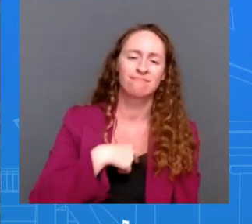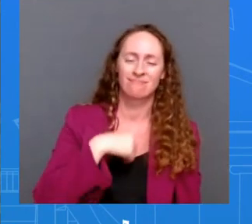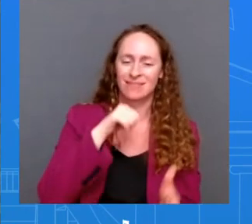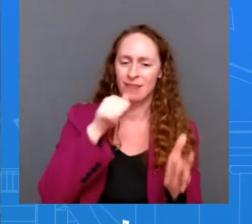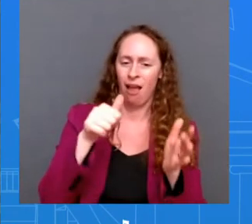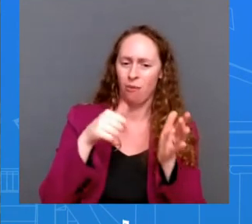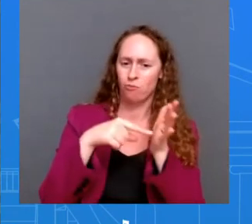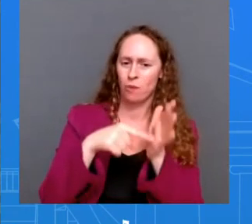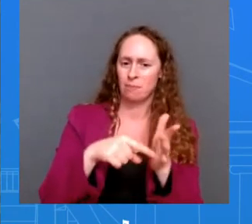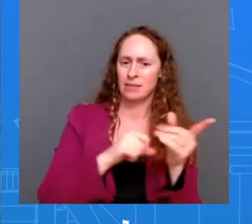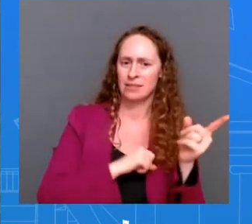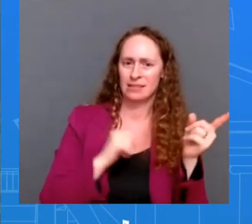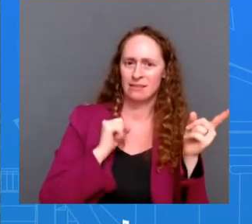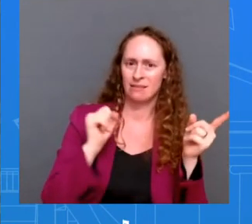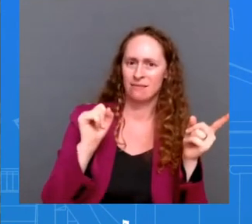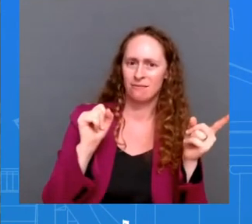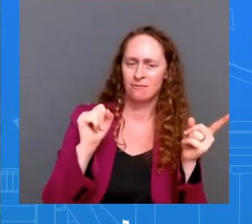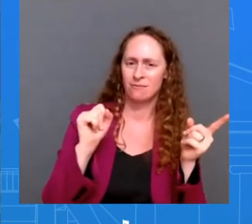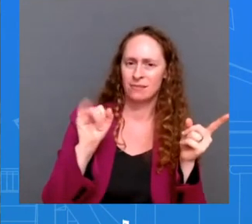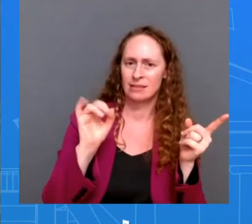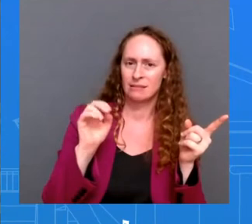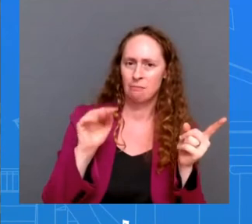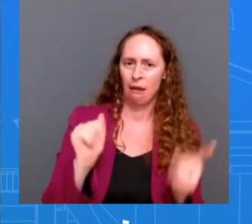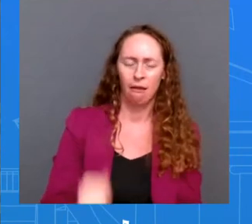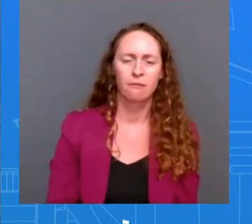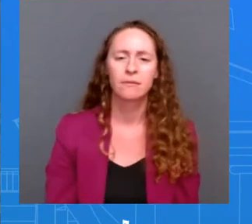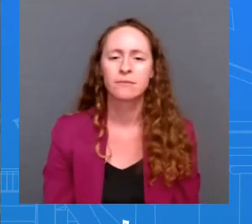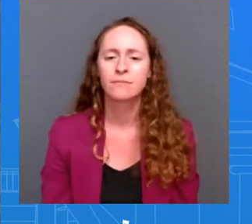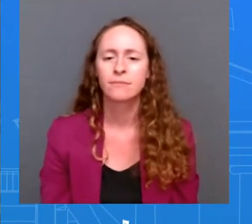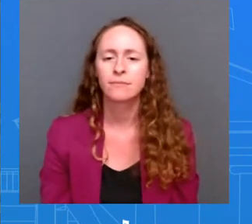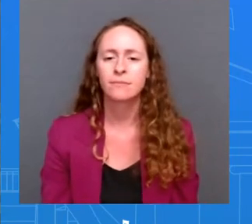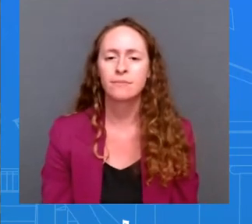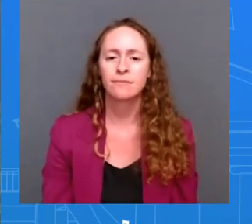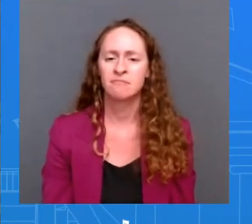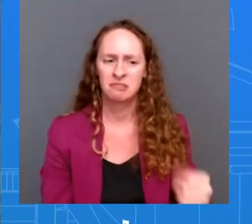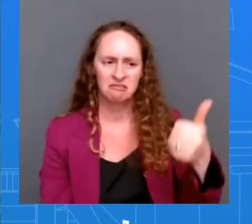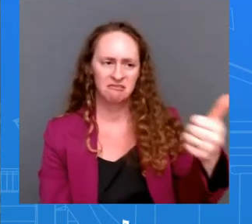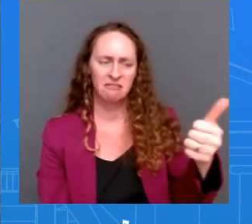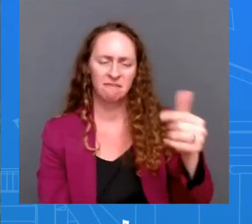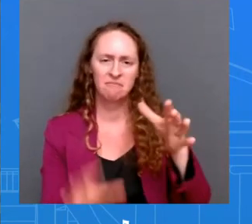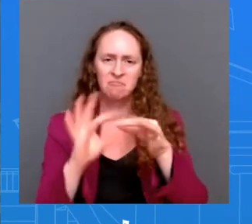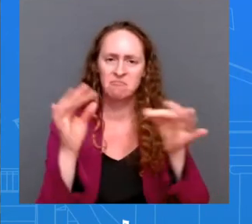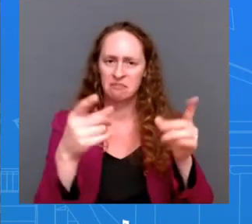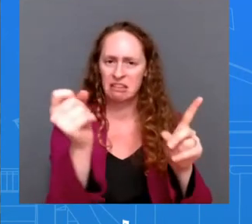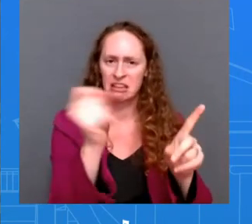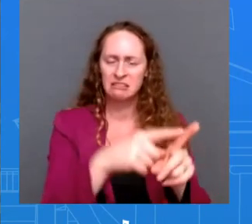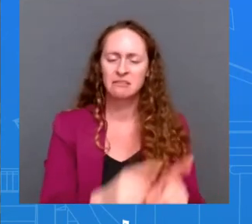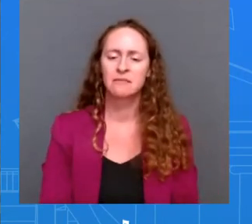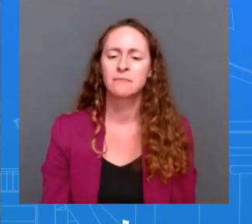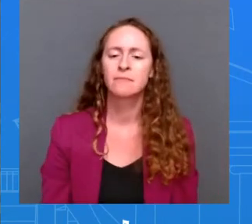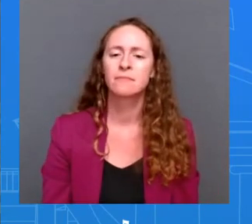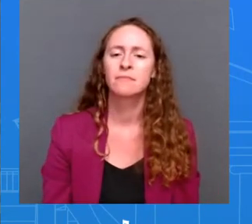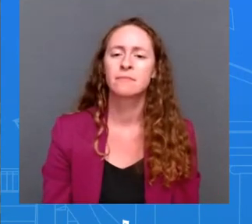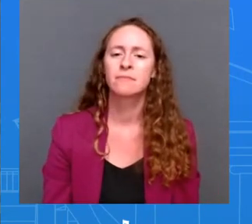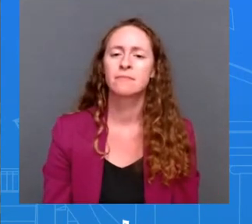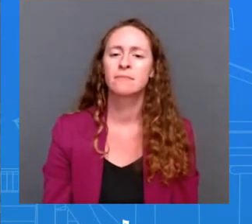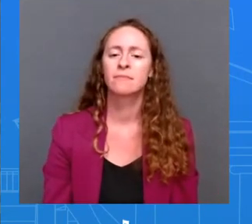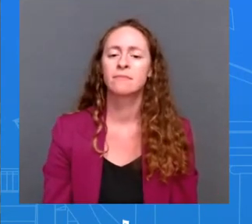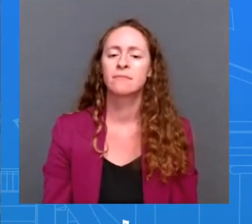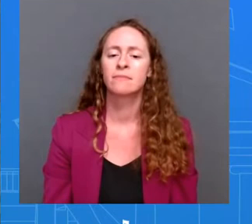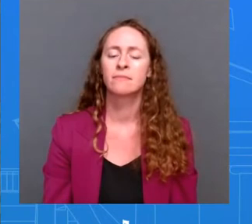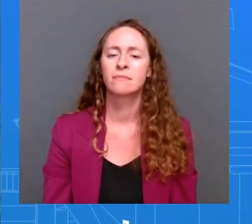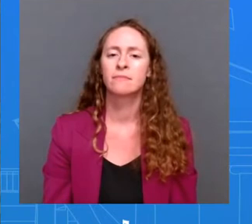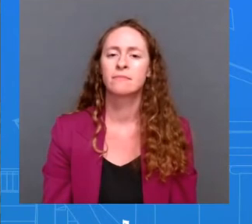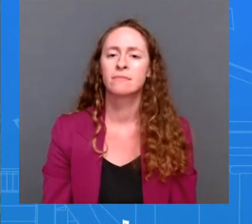she's more than capable of doing that. What I can do is speak for this president and how he sees this piece of legislation that